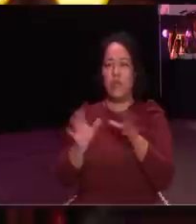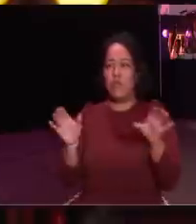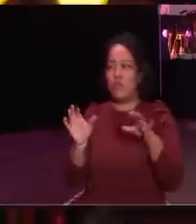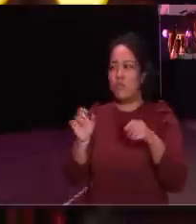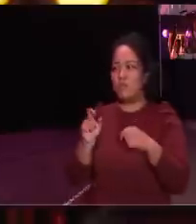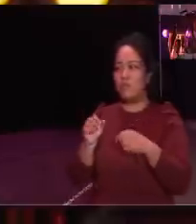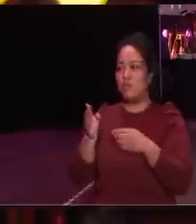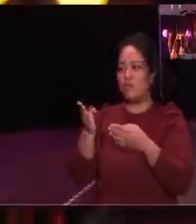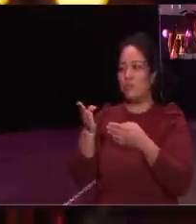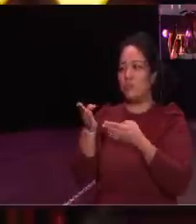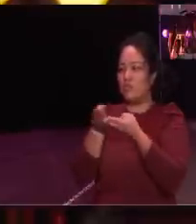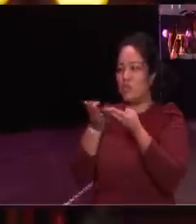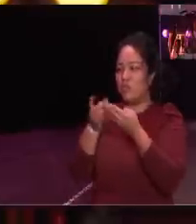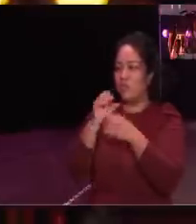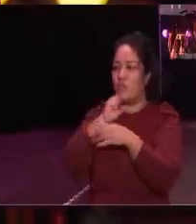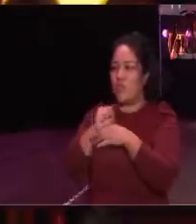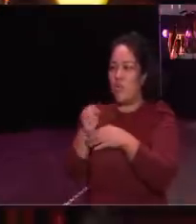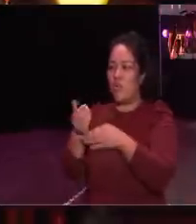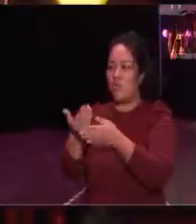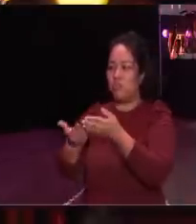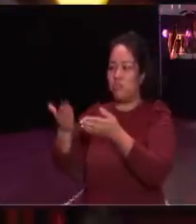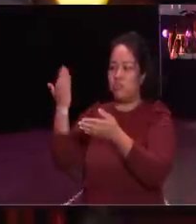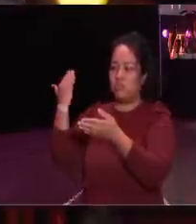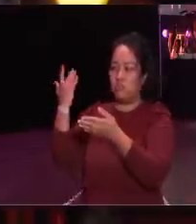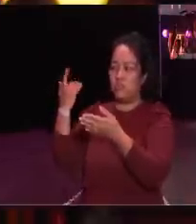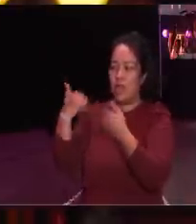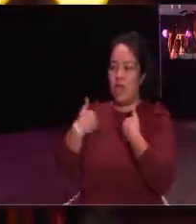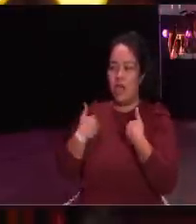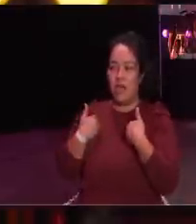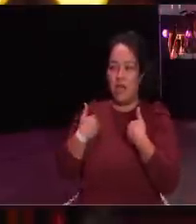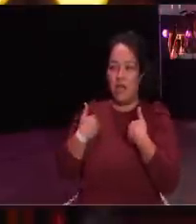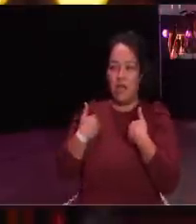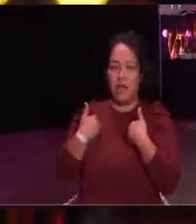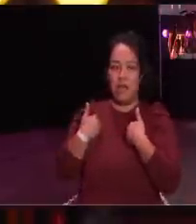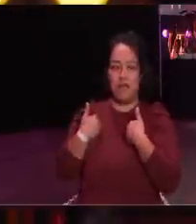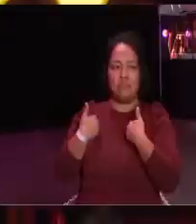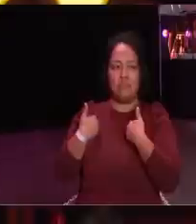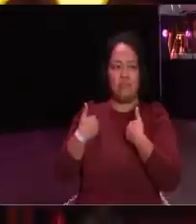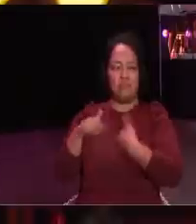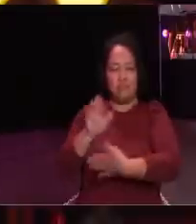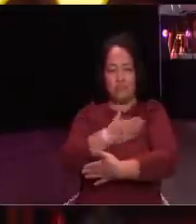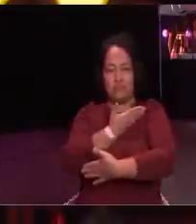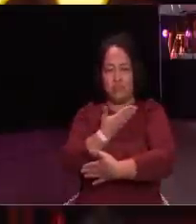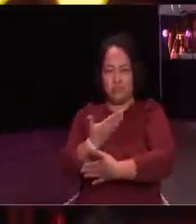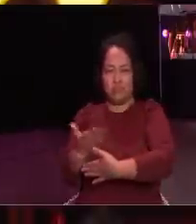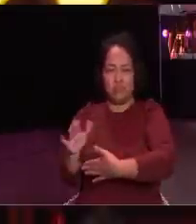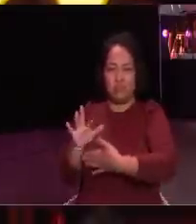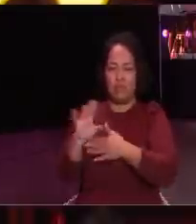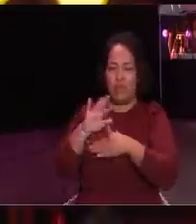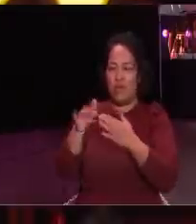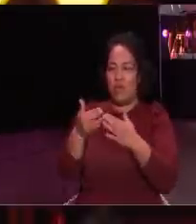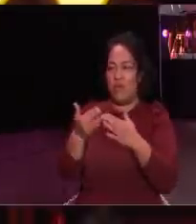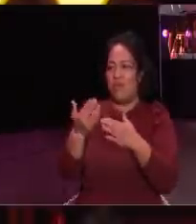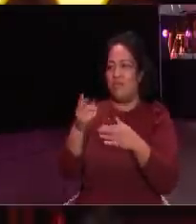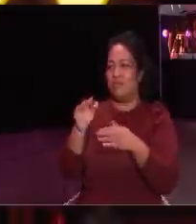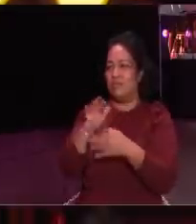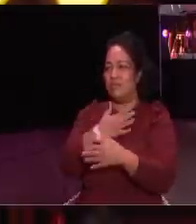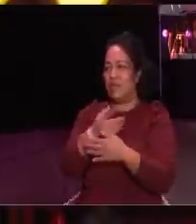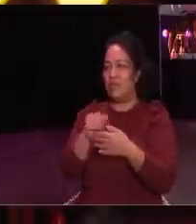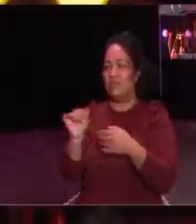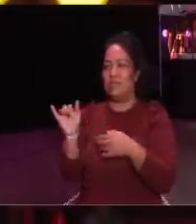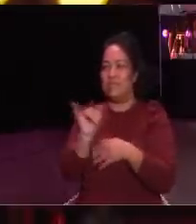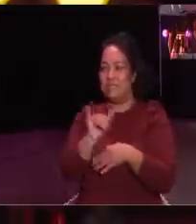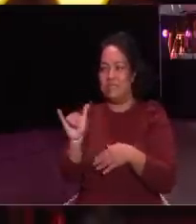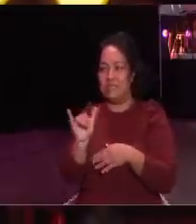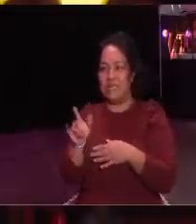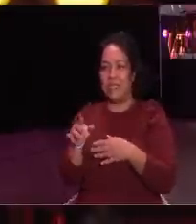Los coritos de antes. The songs of before. Todos los coritos se cantaban en el mismo tono. All the songs were sang in the same todos tune. Tenían